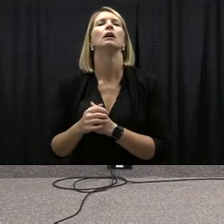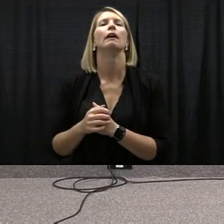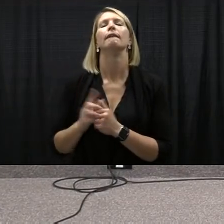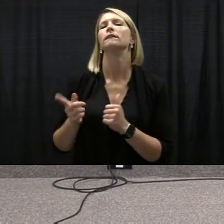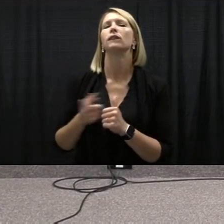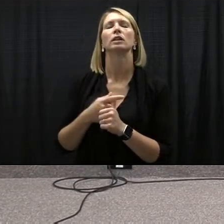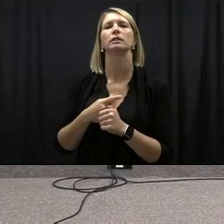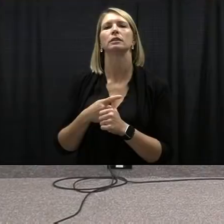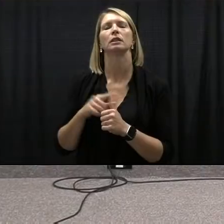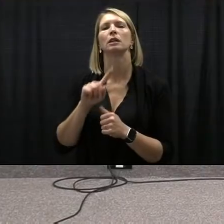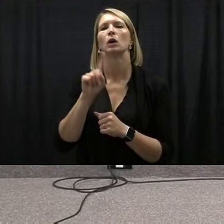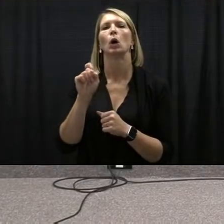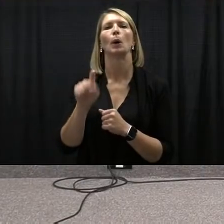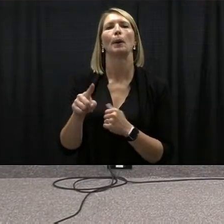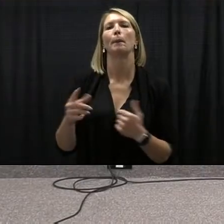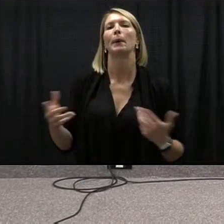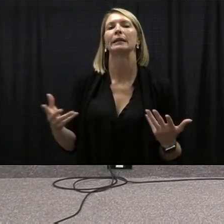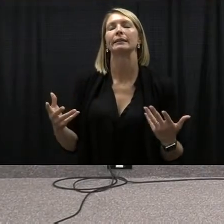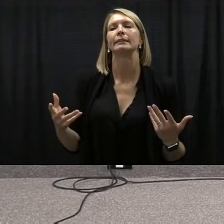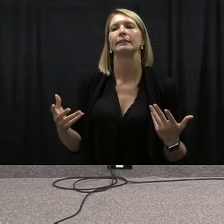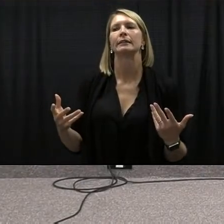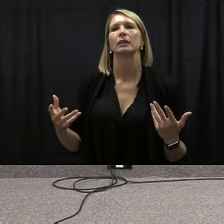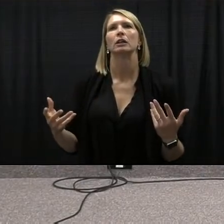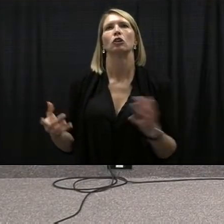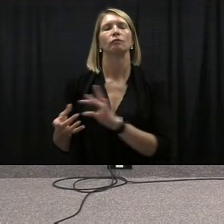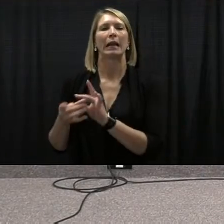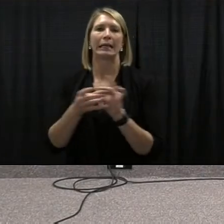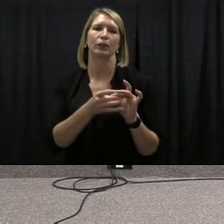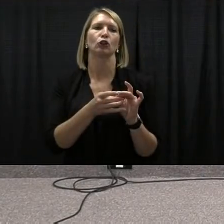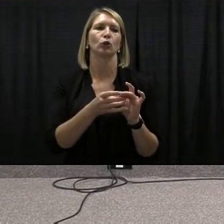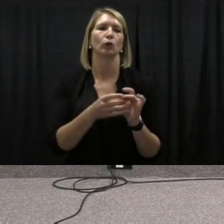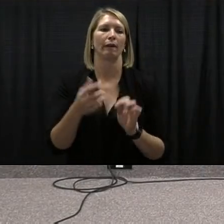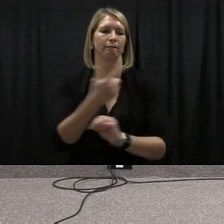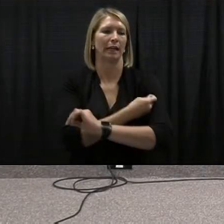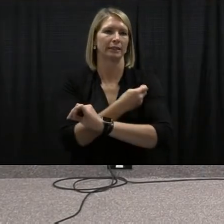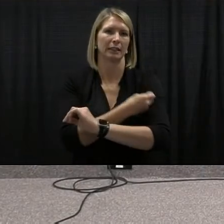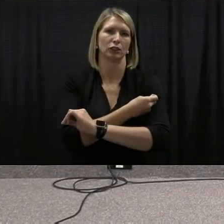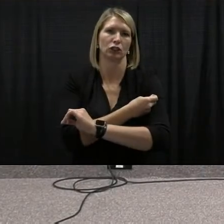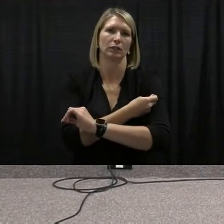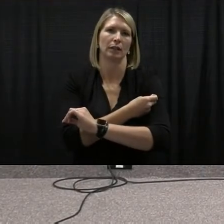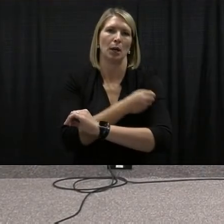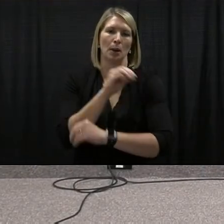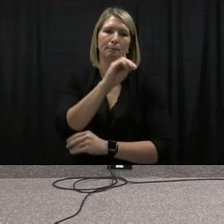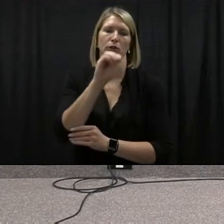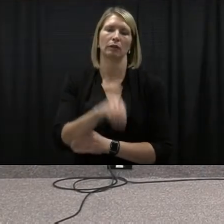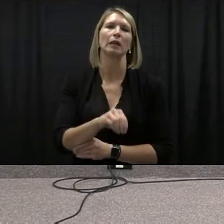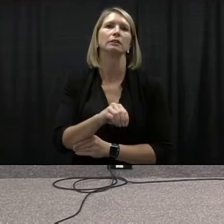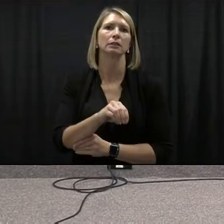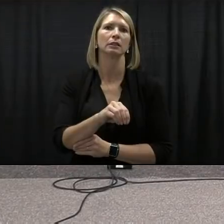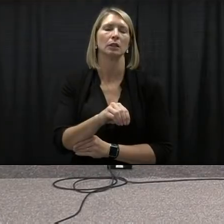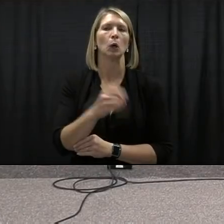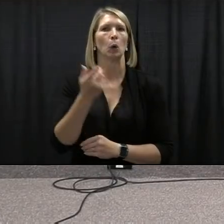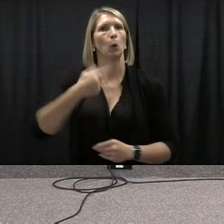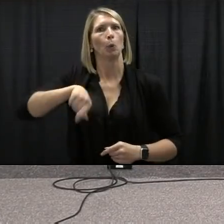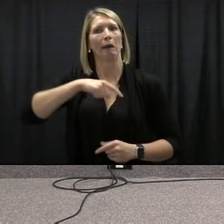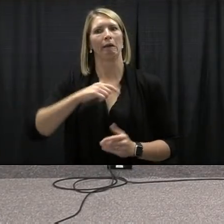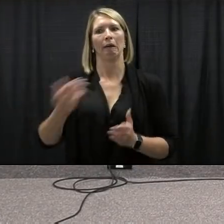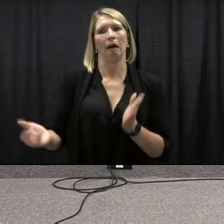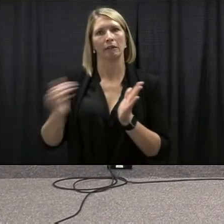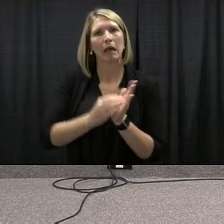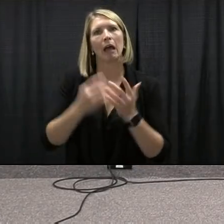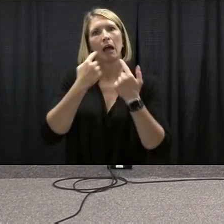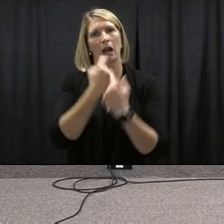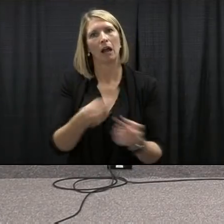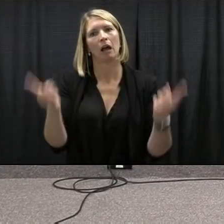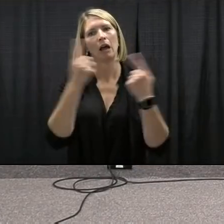there has been a lot of emphasis obviously on our vaccination rates here and a real push to try to encourage people to get those second doses and even first